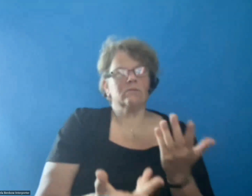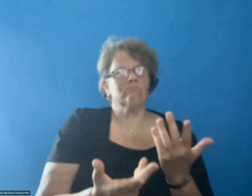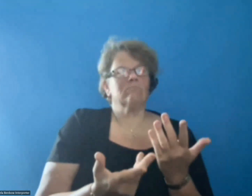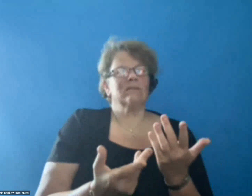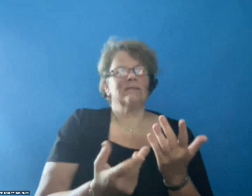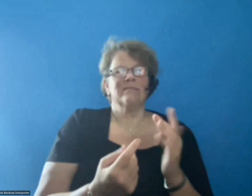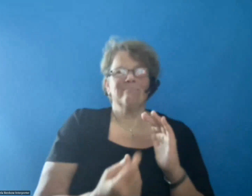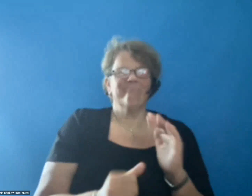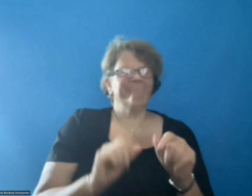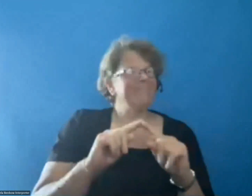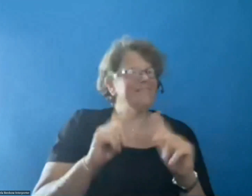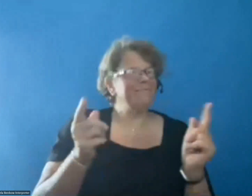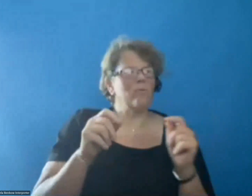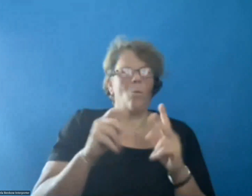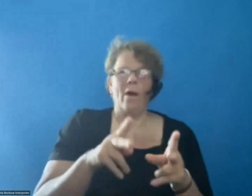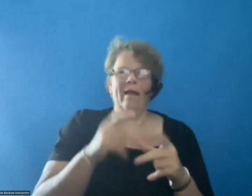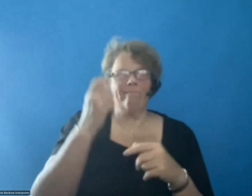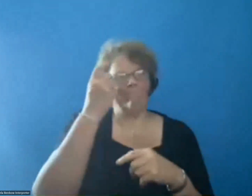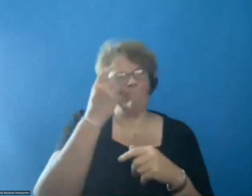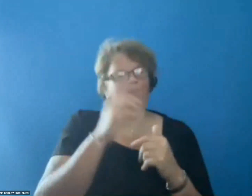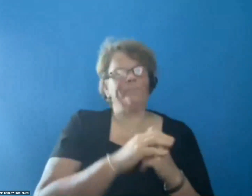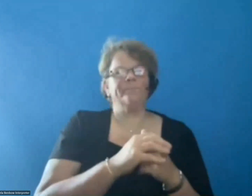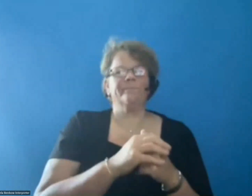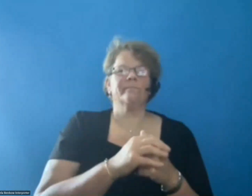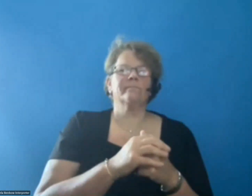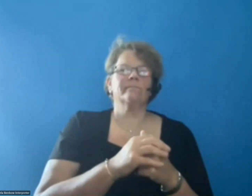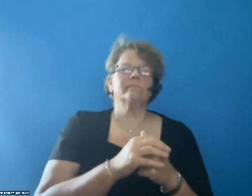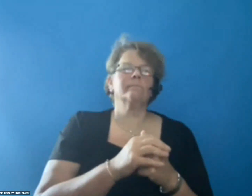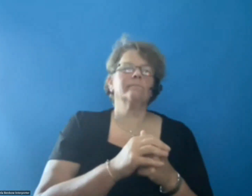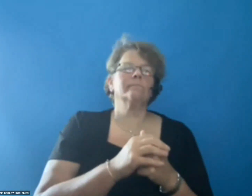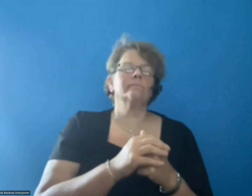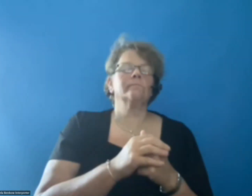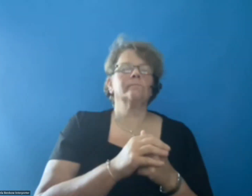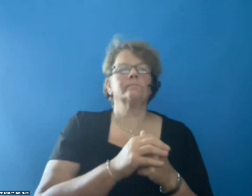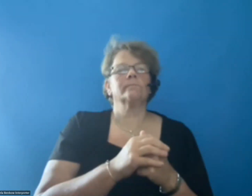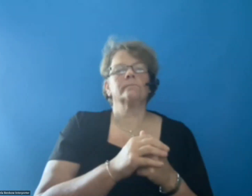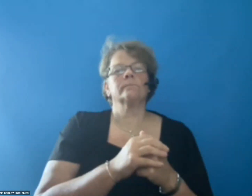a different way of sort of working in terms of that integrated care approach.